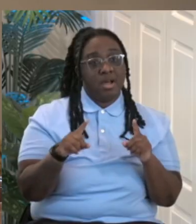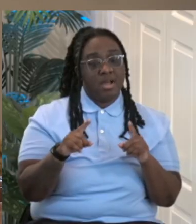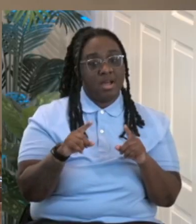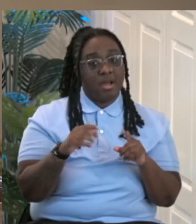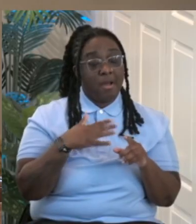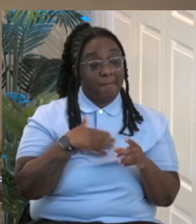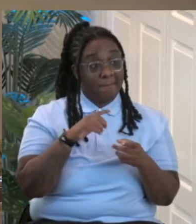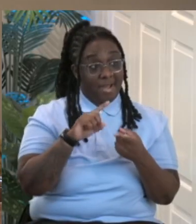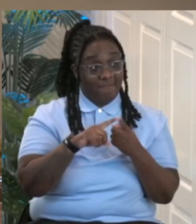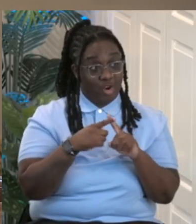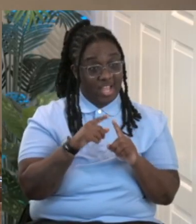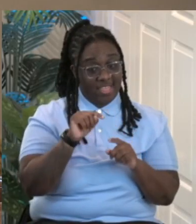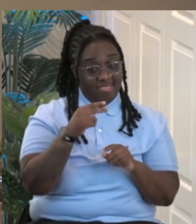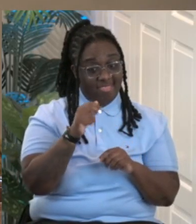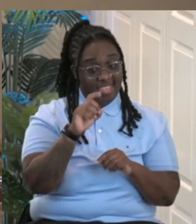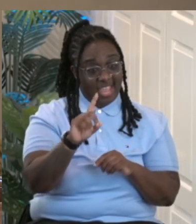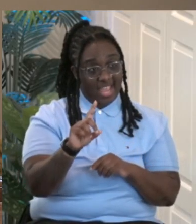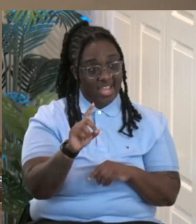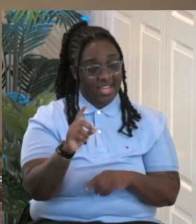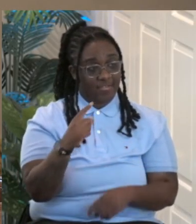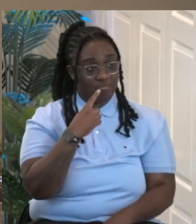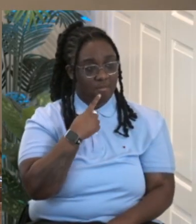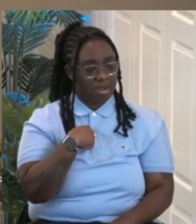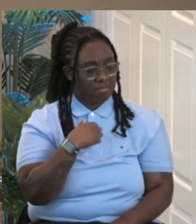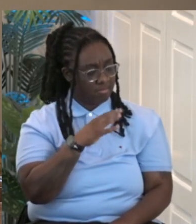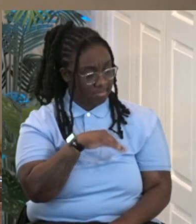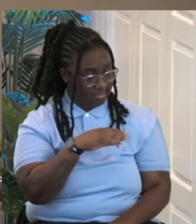to, you don't know what you want to do, you might want to